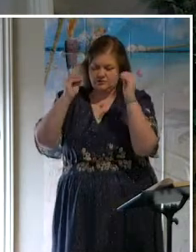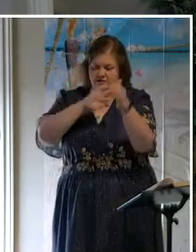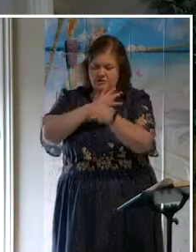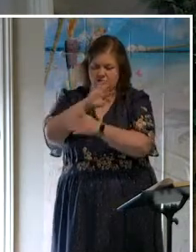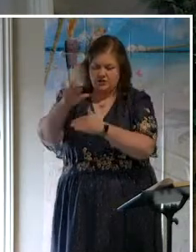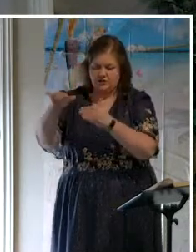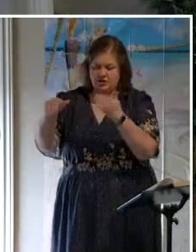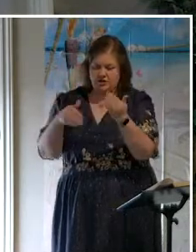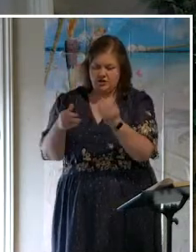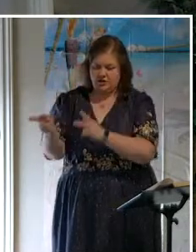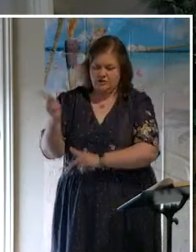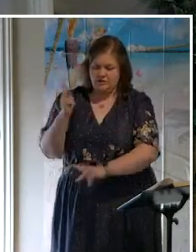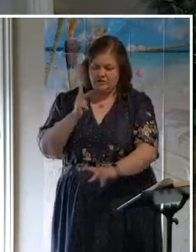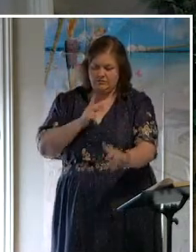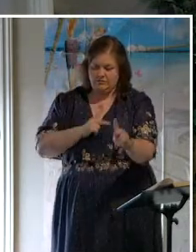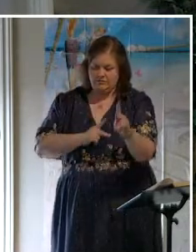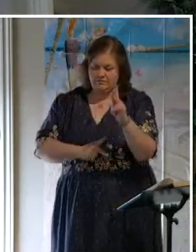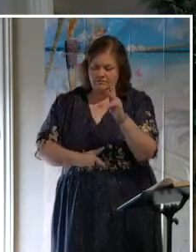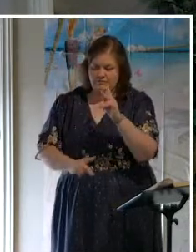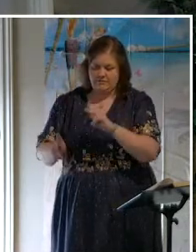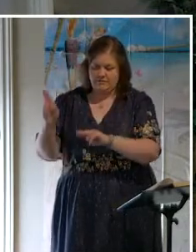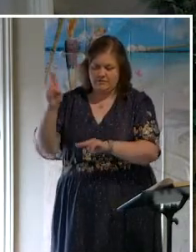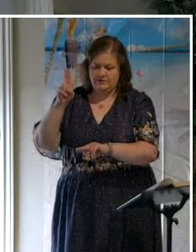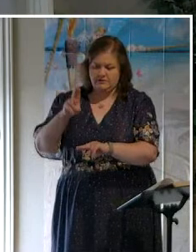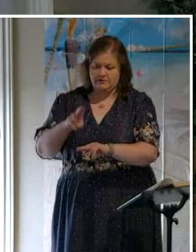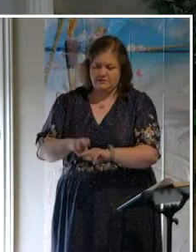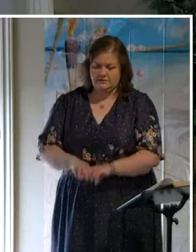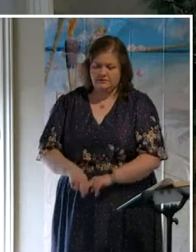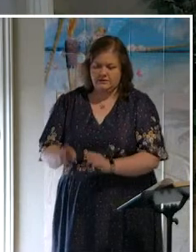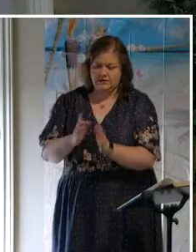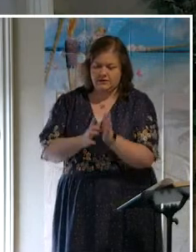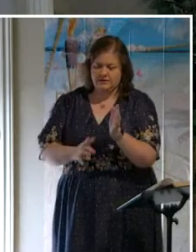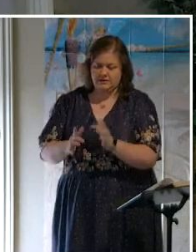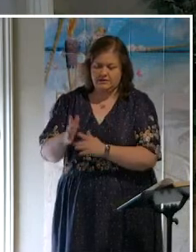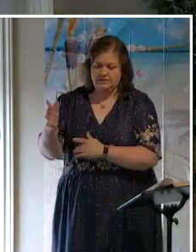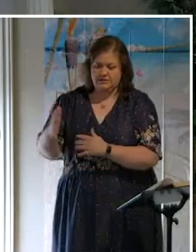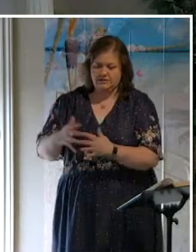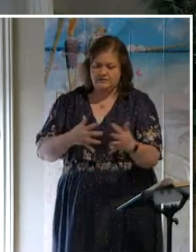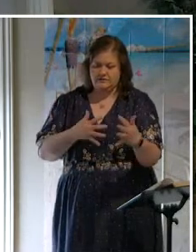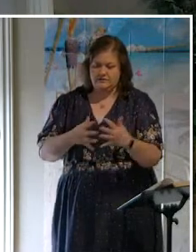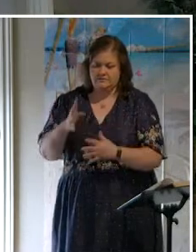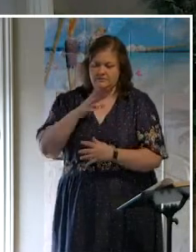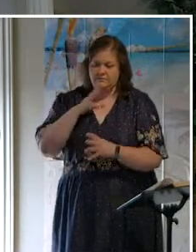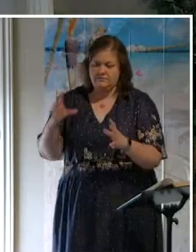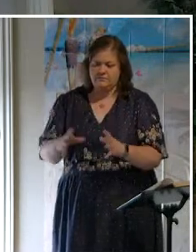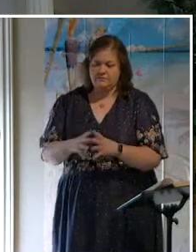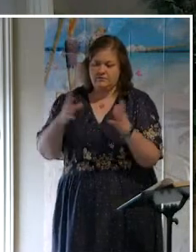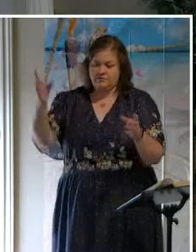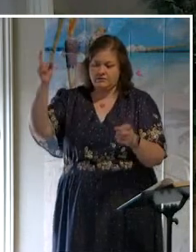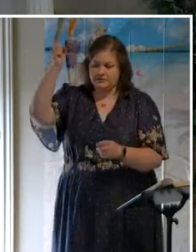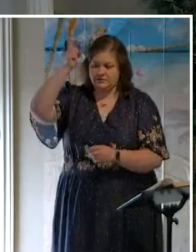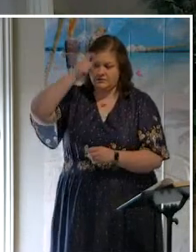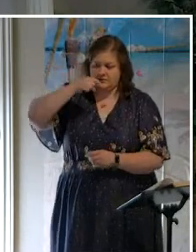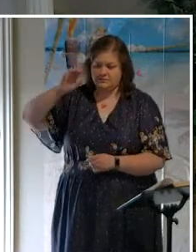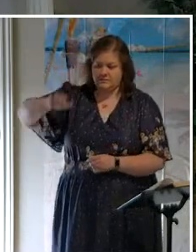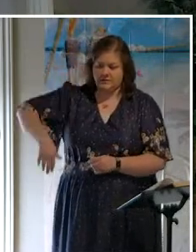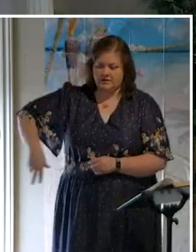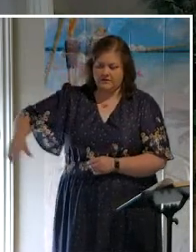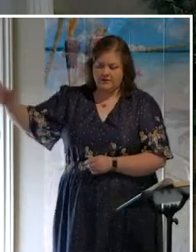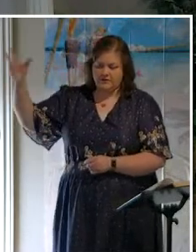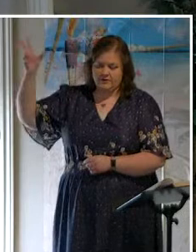sat down at his feet. He spoke with such wisdom as they never heard.